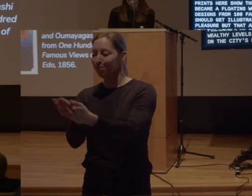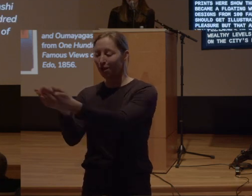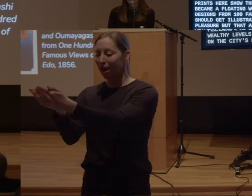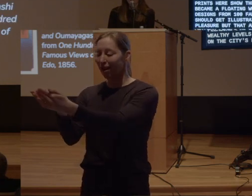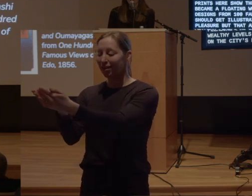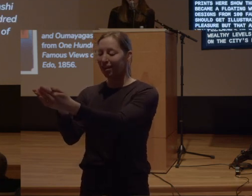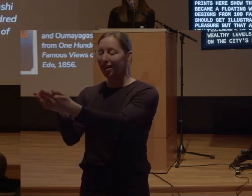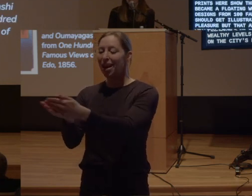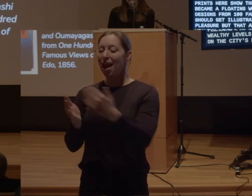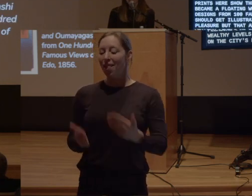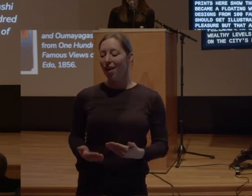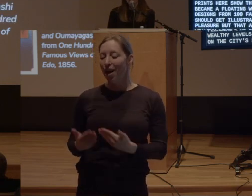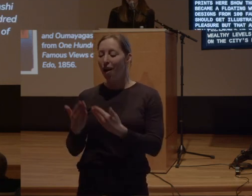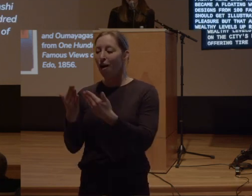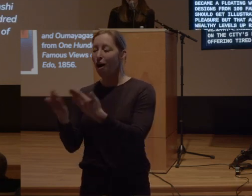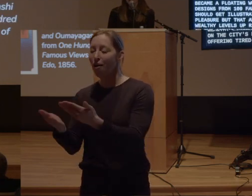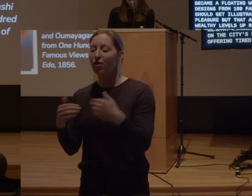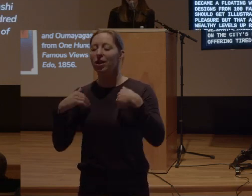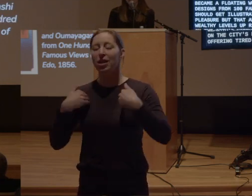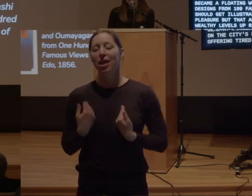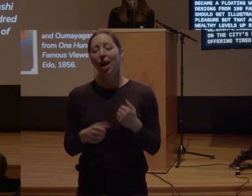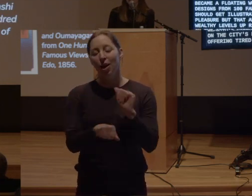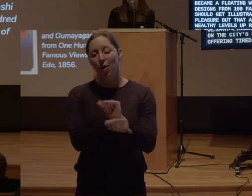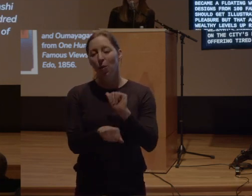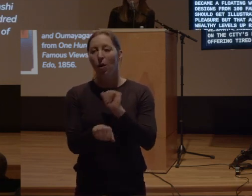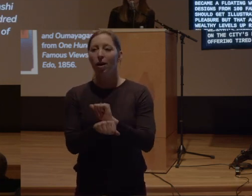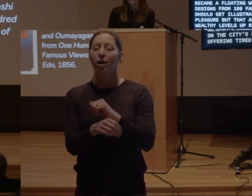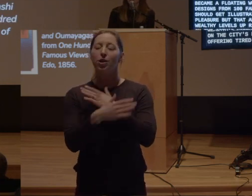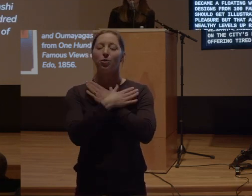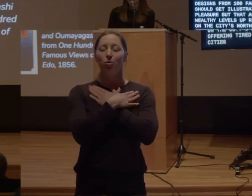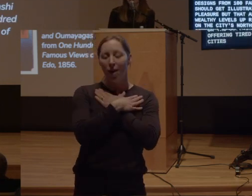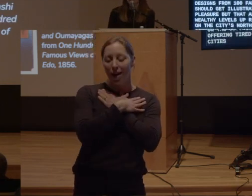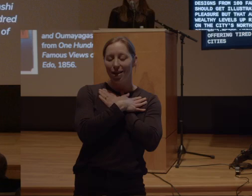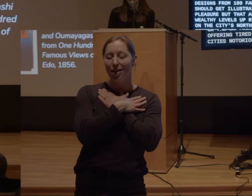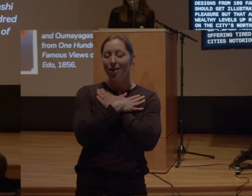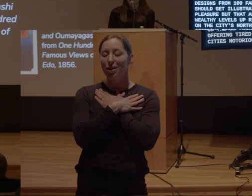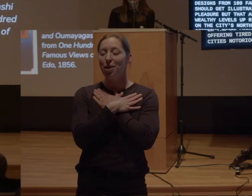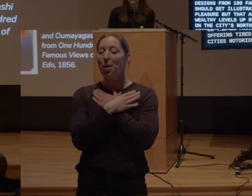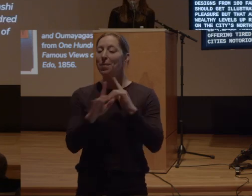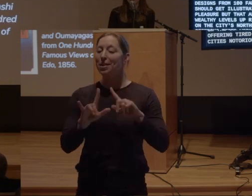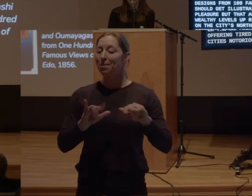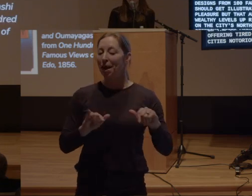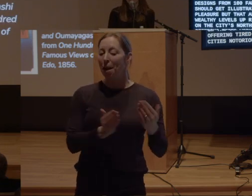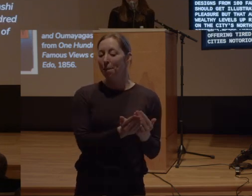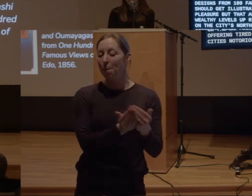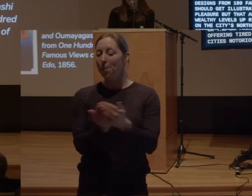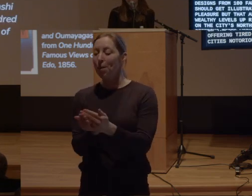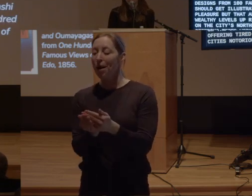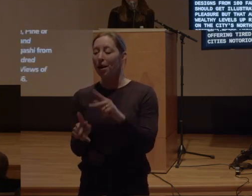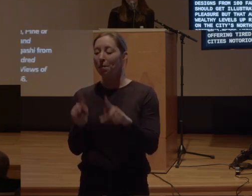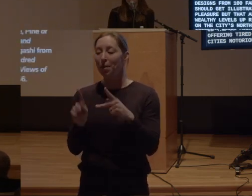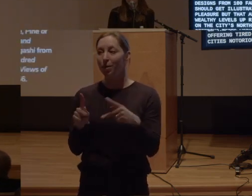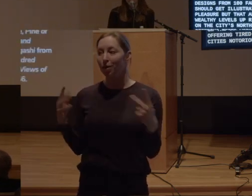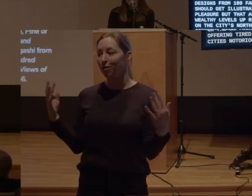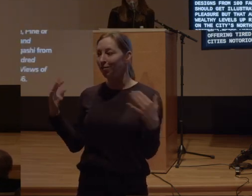or simply offering tired workers some respite from the city's notoriously hot and humid summers.